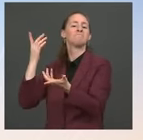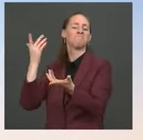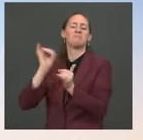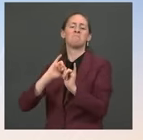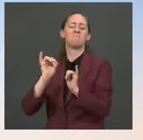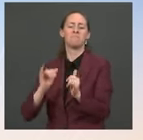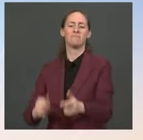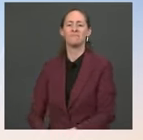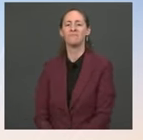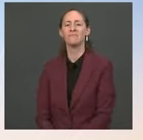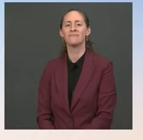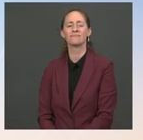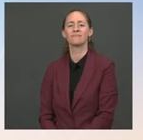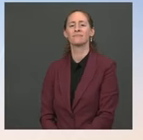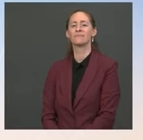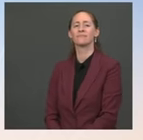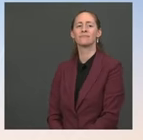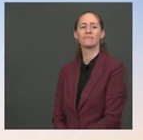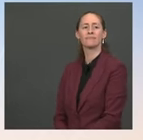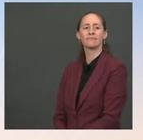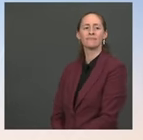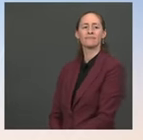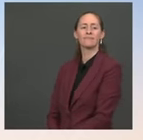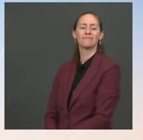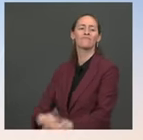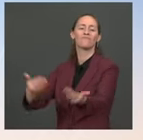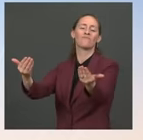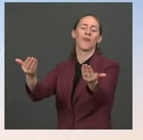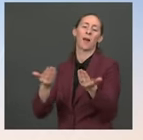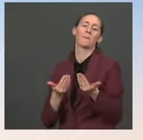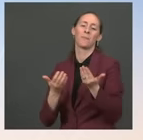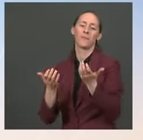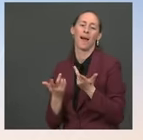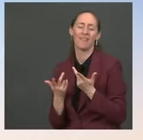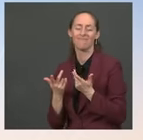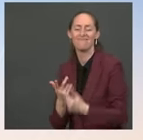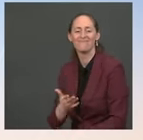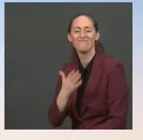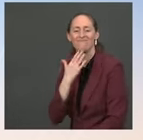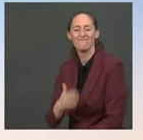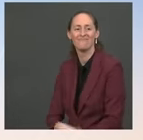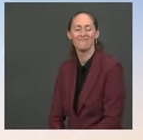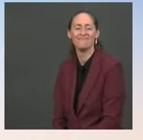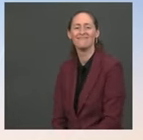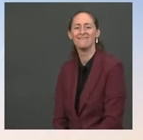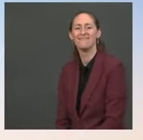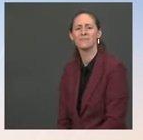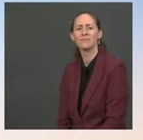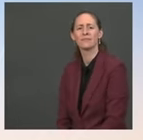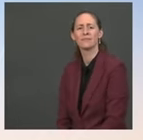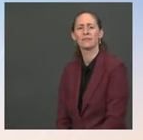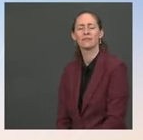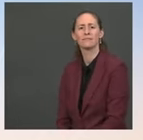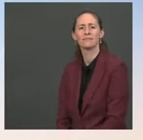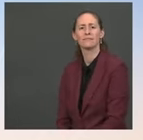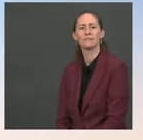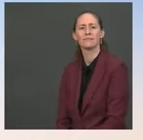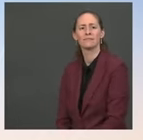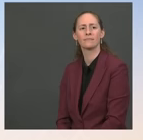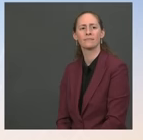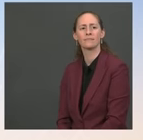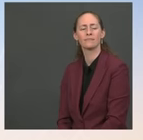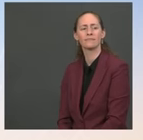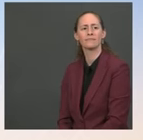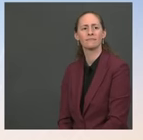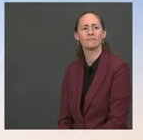Miss you the most. And thank you for taking questions across the room. And it's